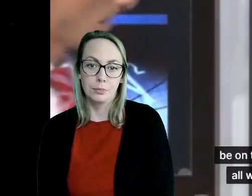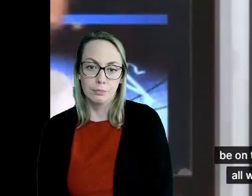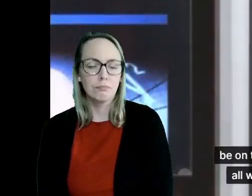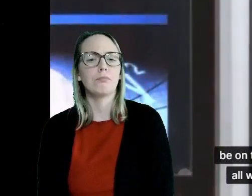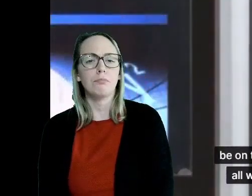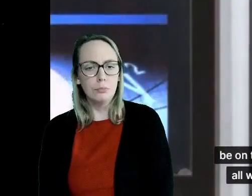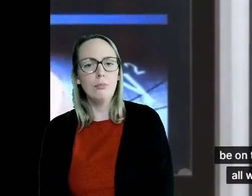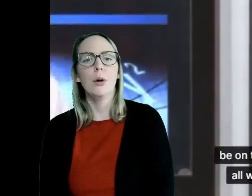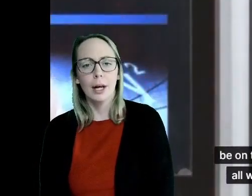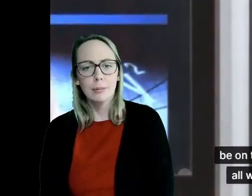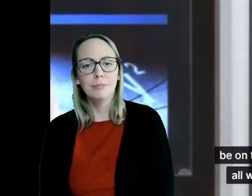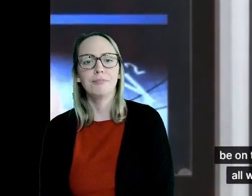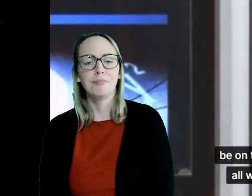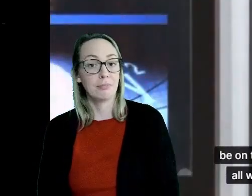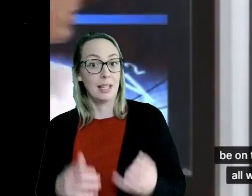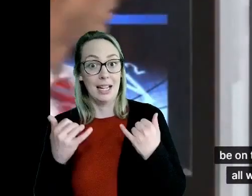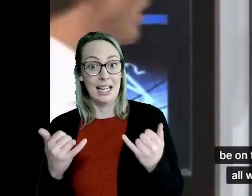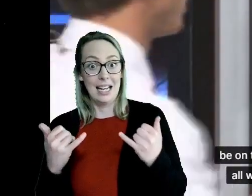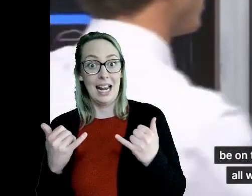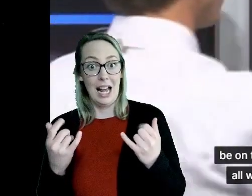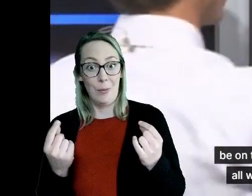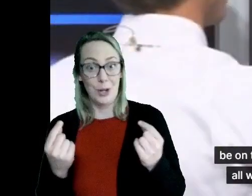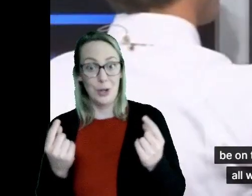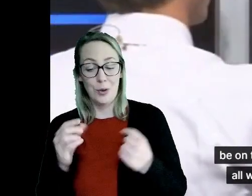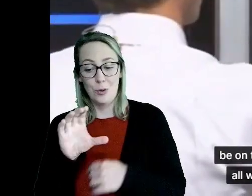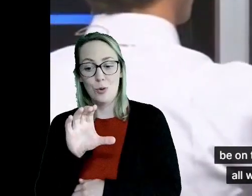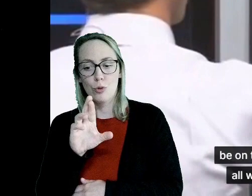Okay, now all we need to do is cross multiply.